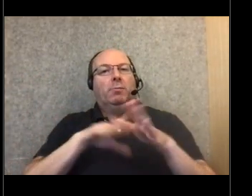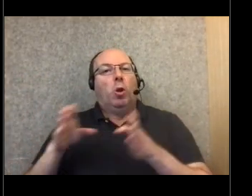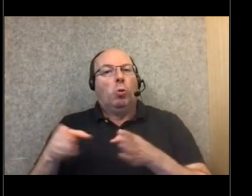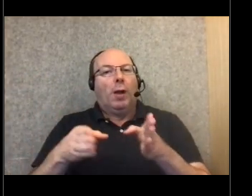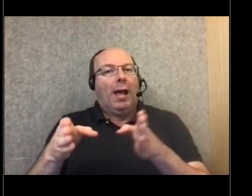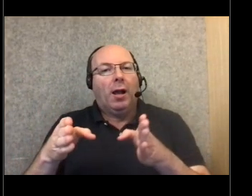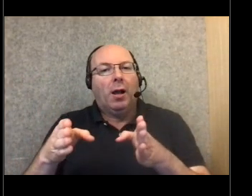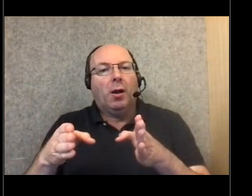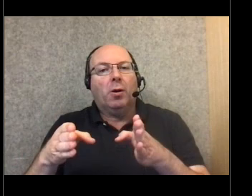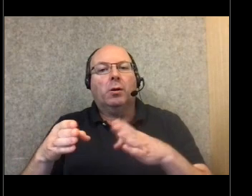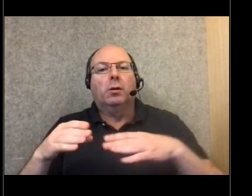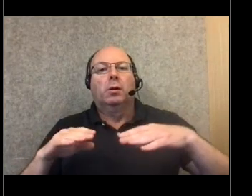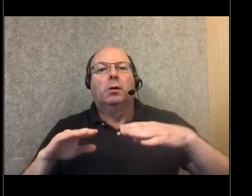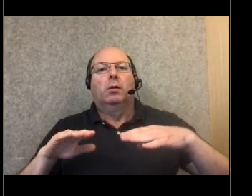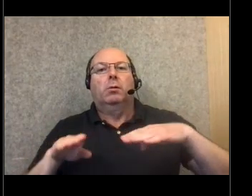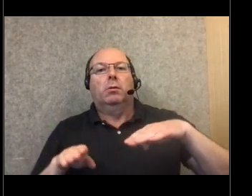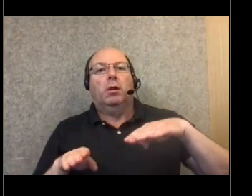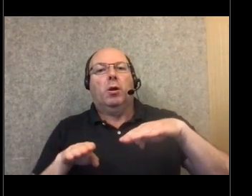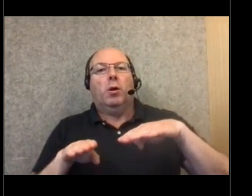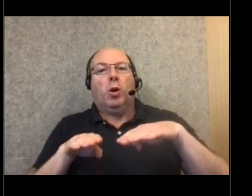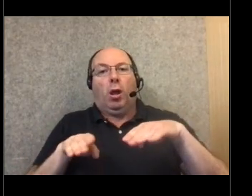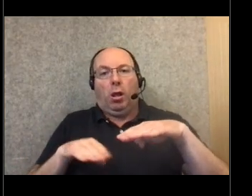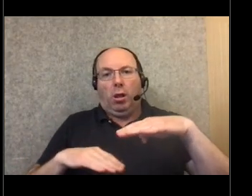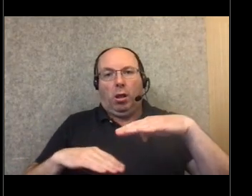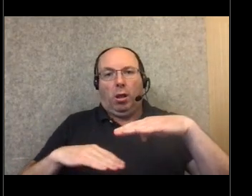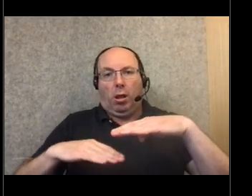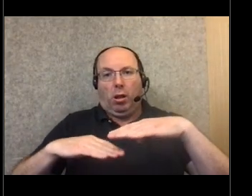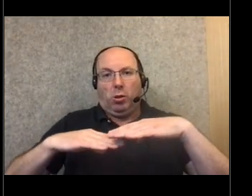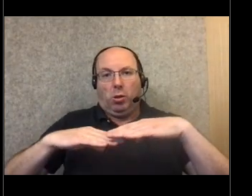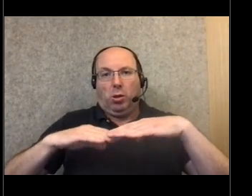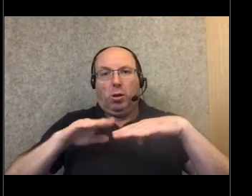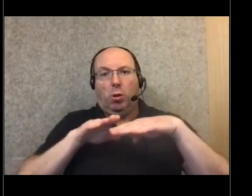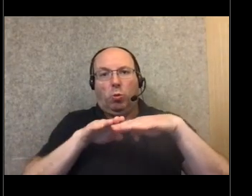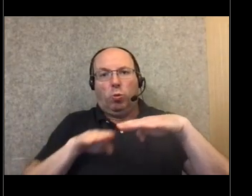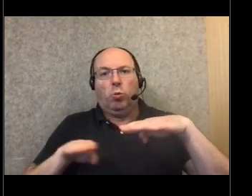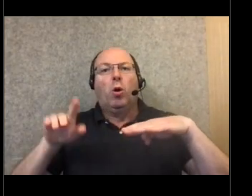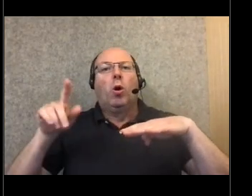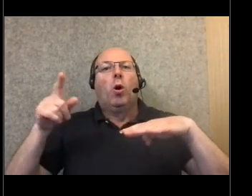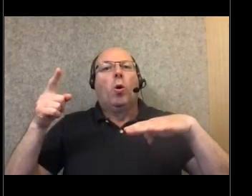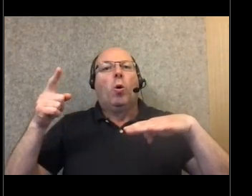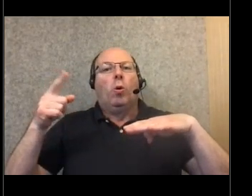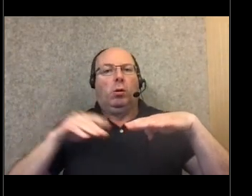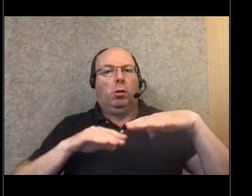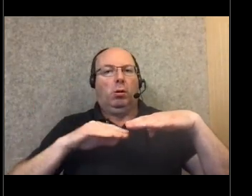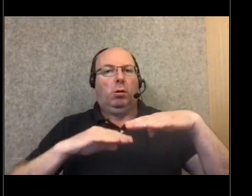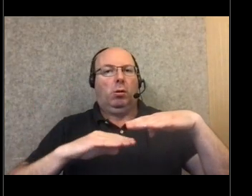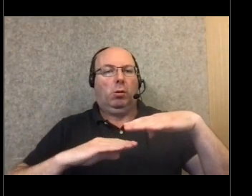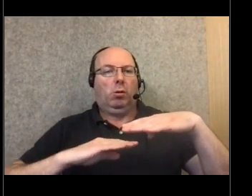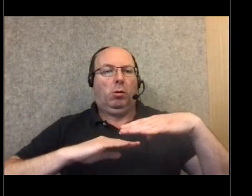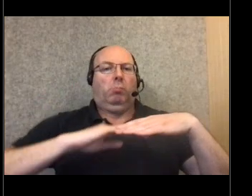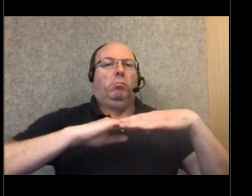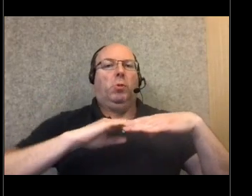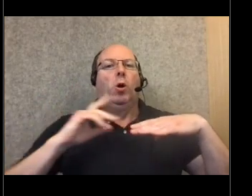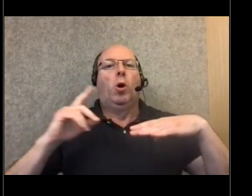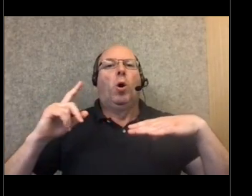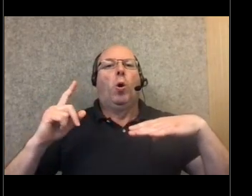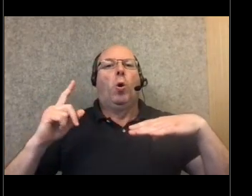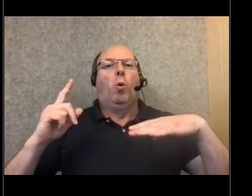up to 1/4 inch that may be vertical and without edge